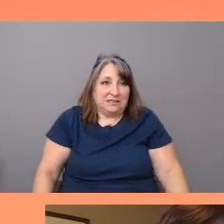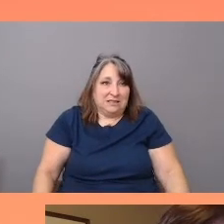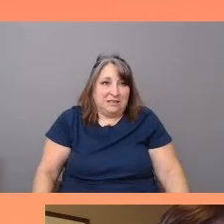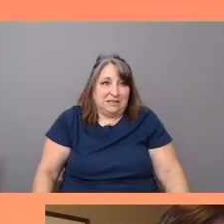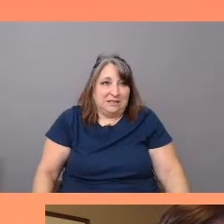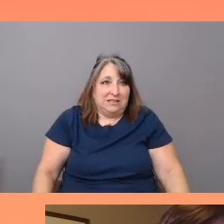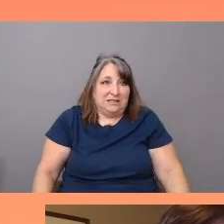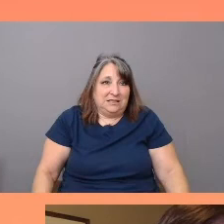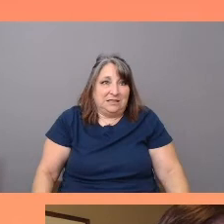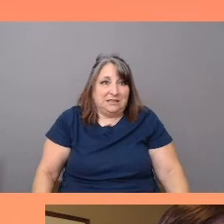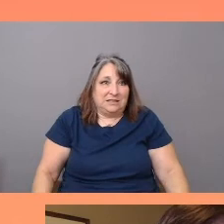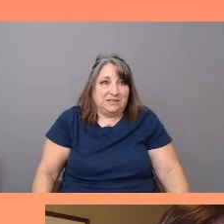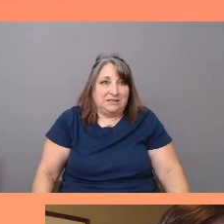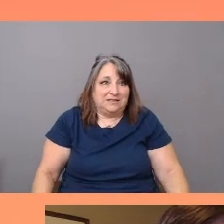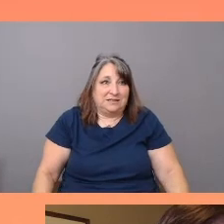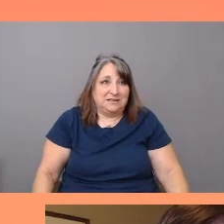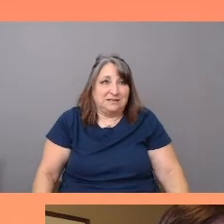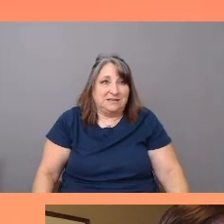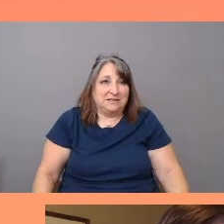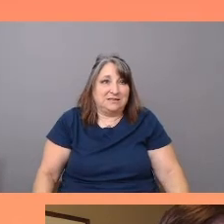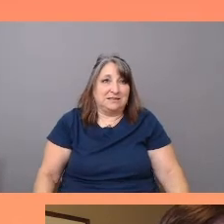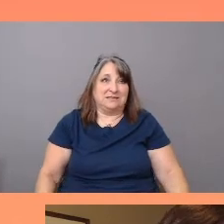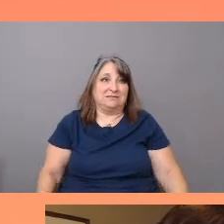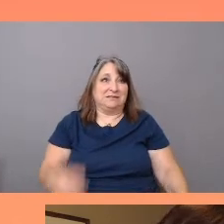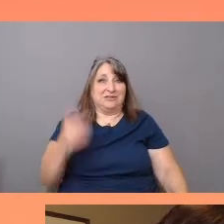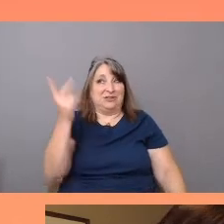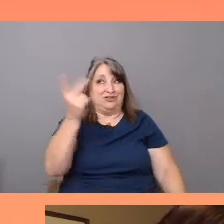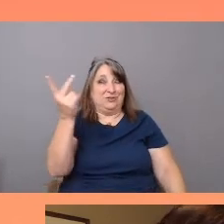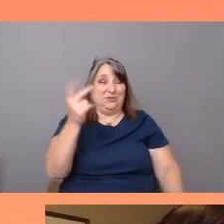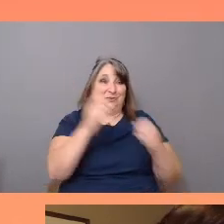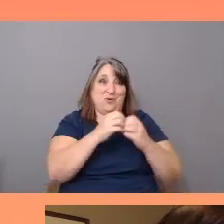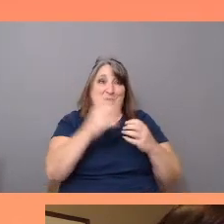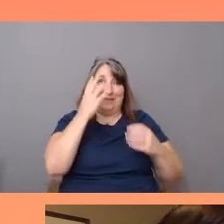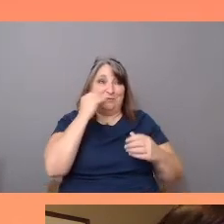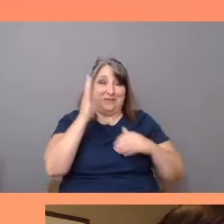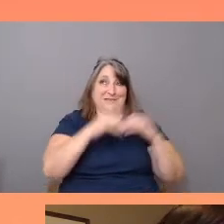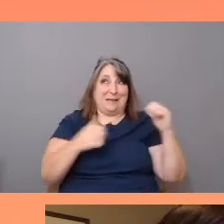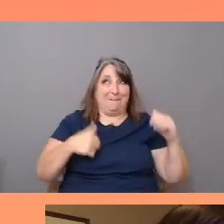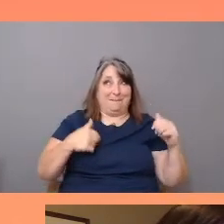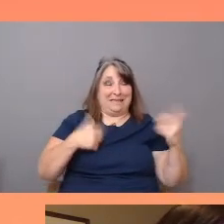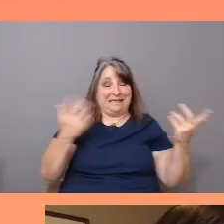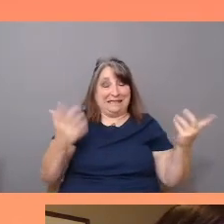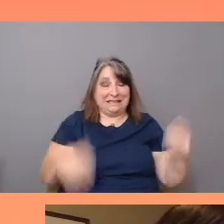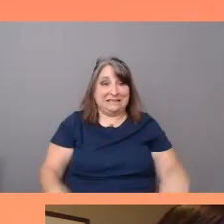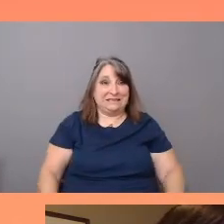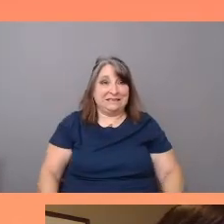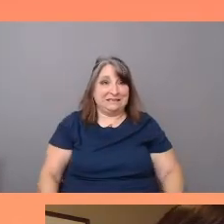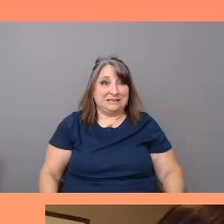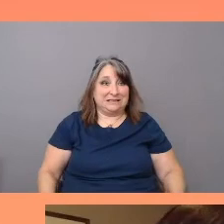Amy, Sarah, you have more experience in digital and broadcast than me, I guess.